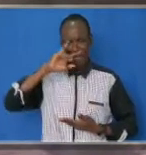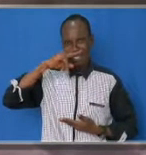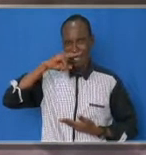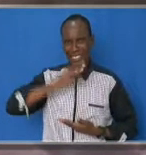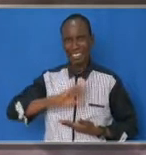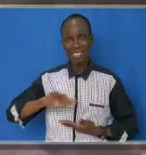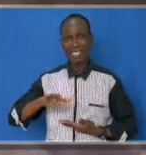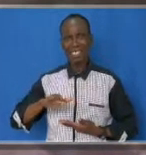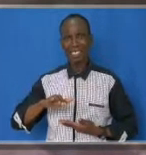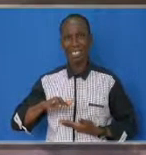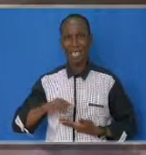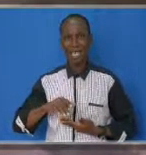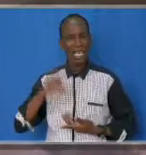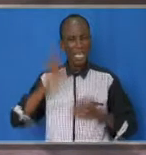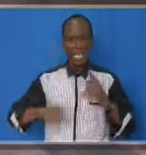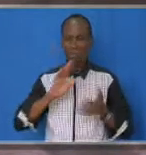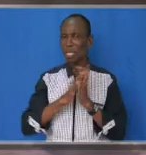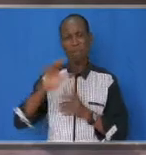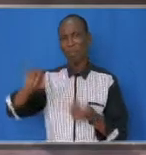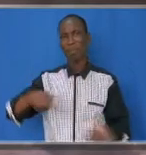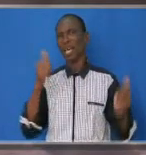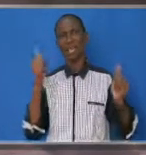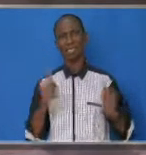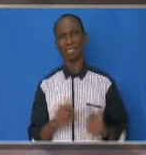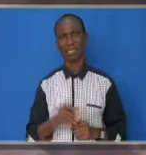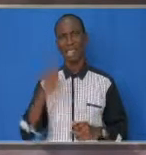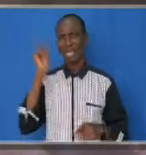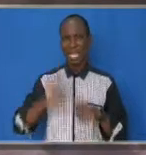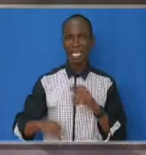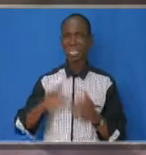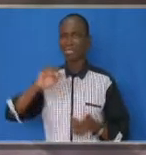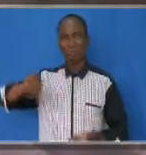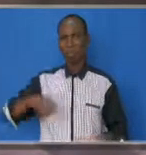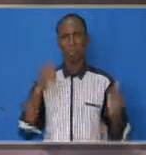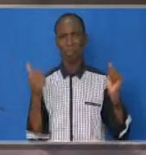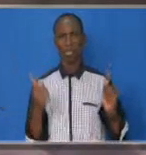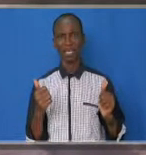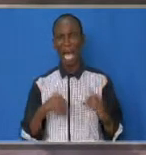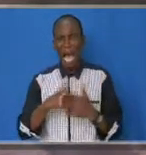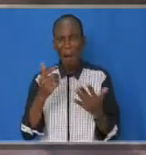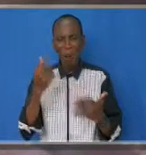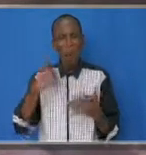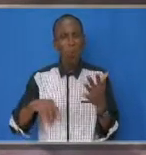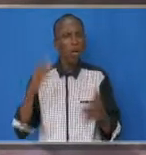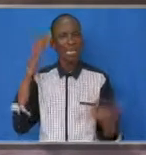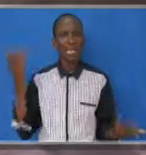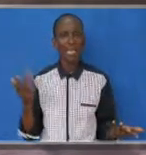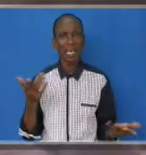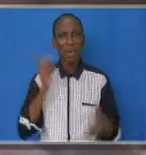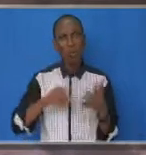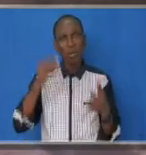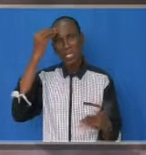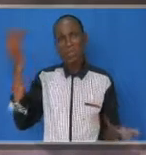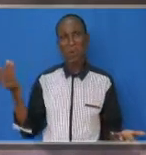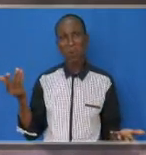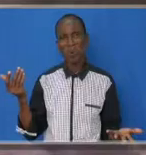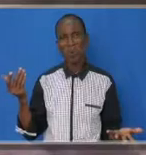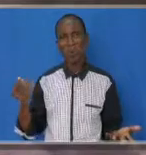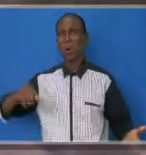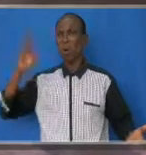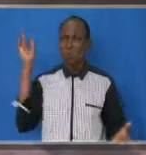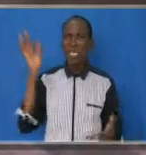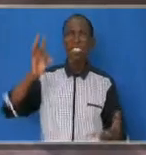with carefulness to do things about God with all carefulness,